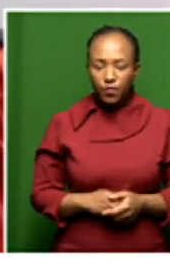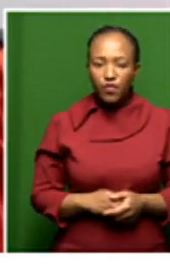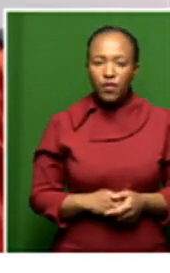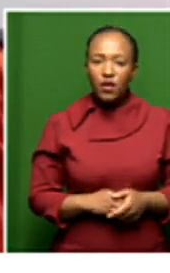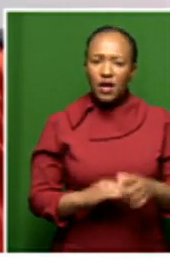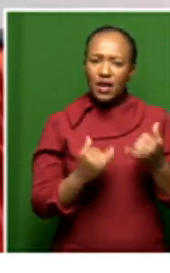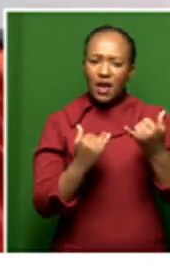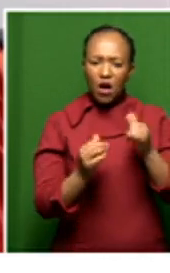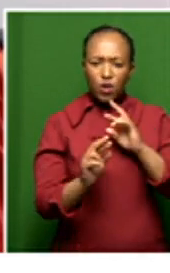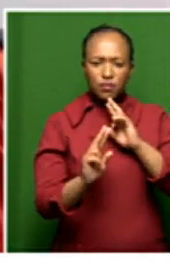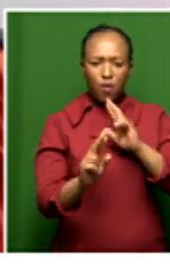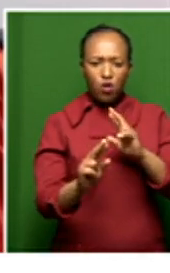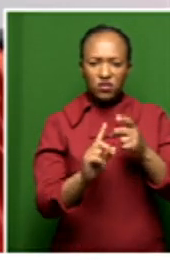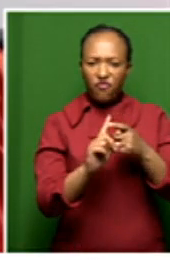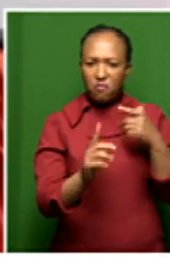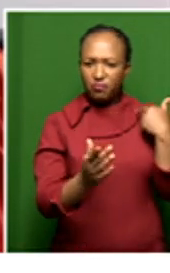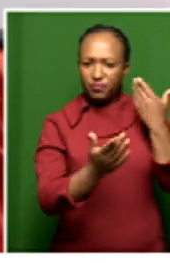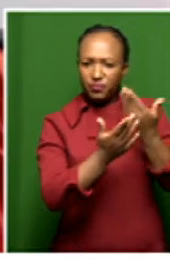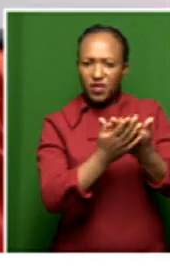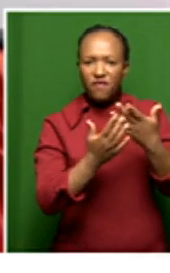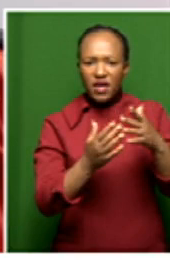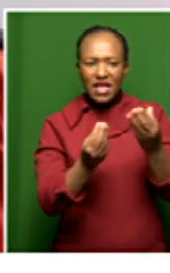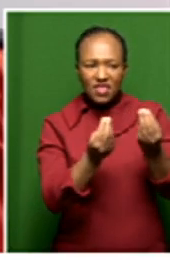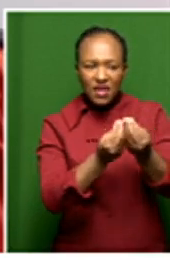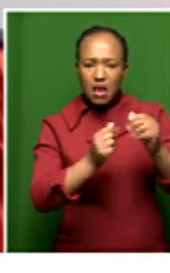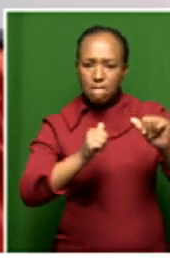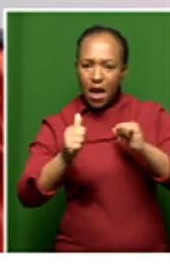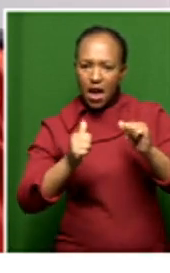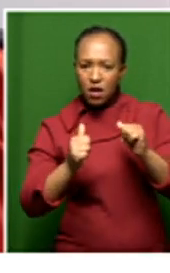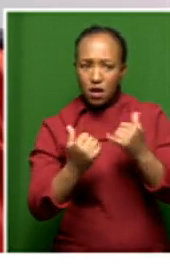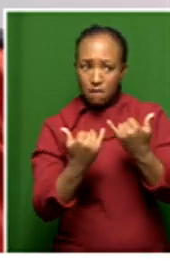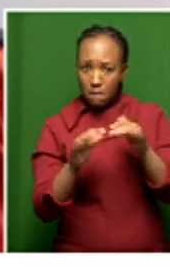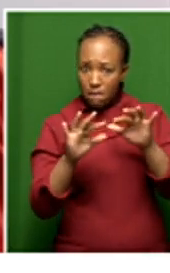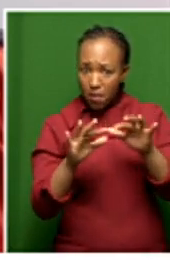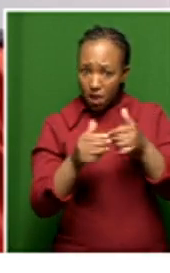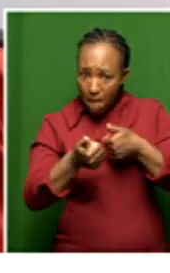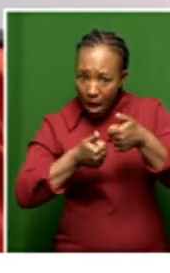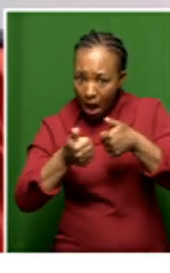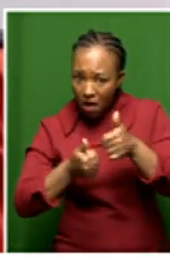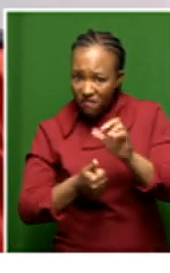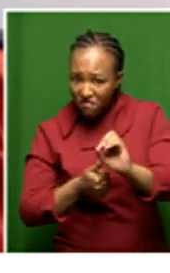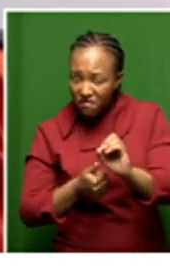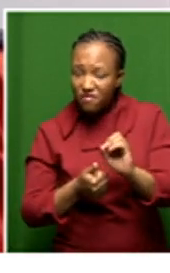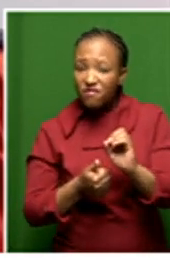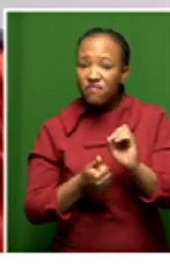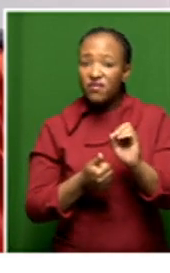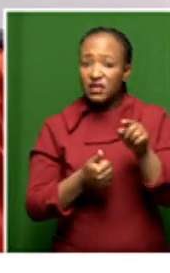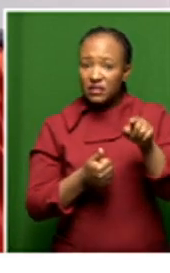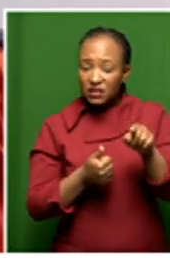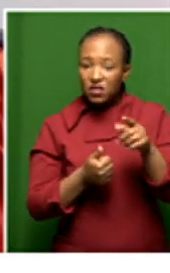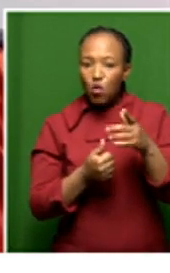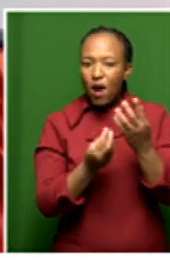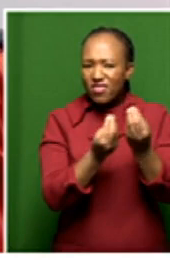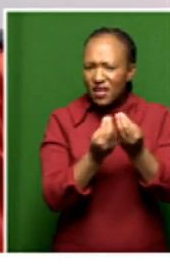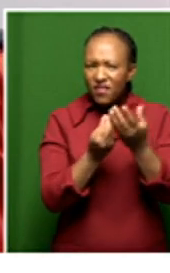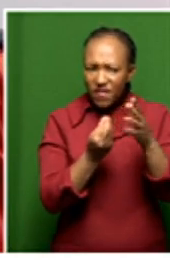the response been since the recall was issued a couple of days ago? Are people actually returning the products